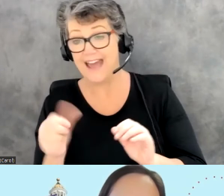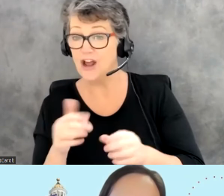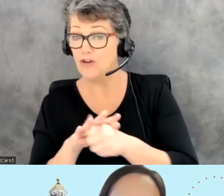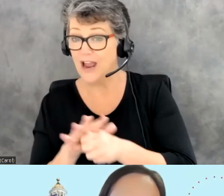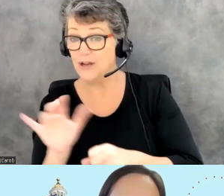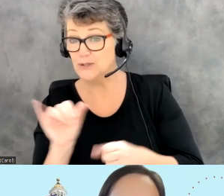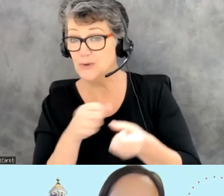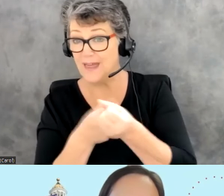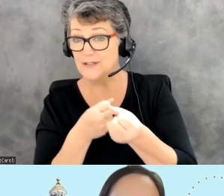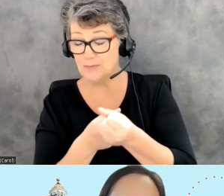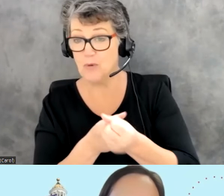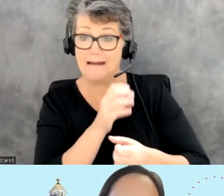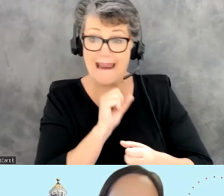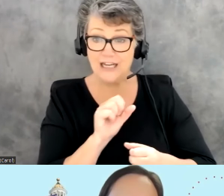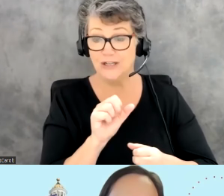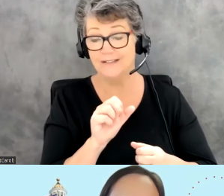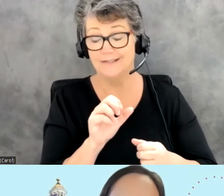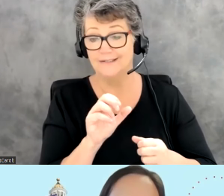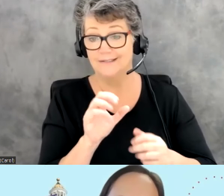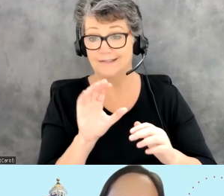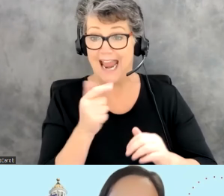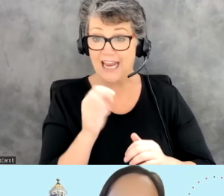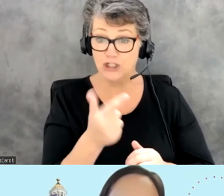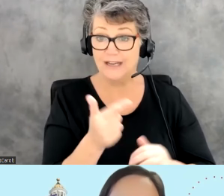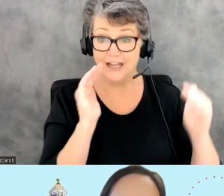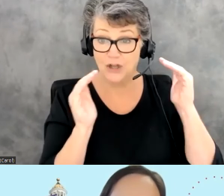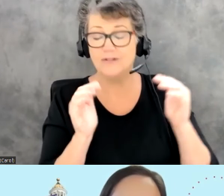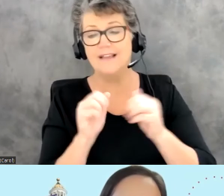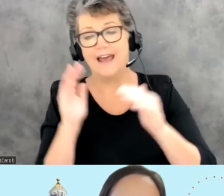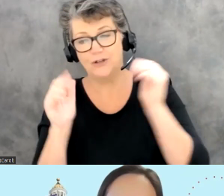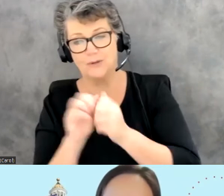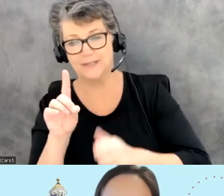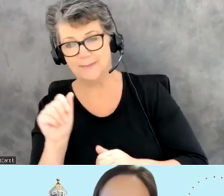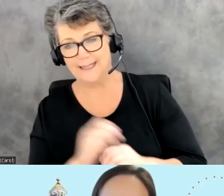that support aging adults and adults with disabilities. Next slide, please.